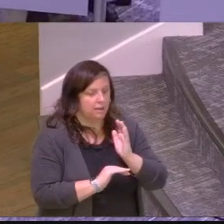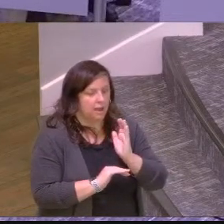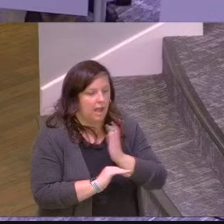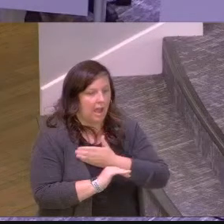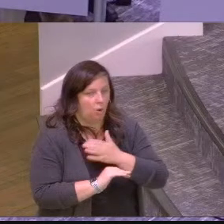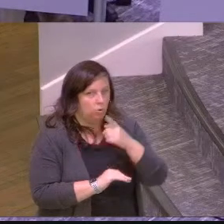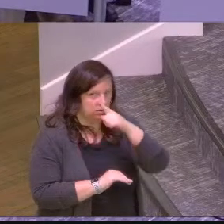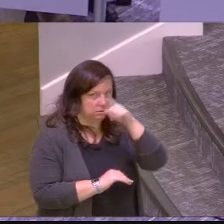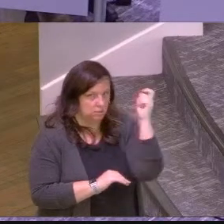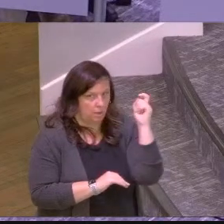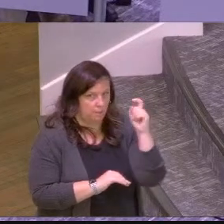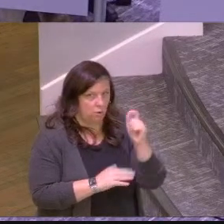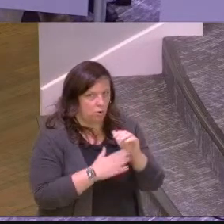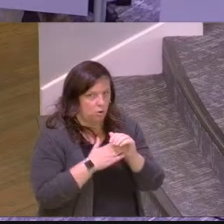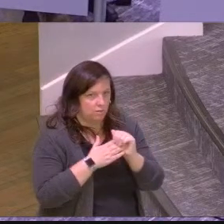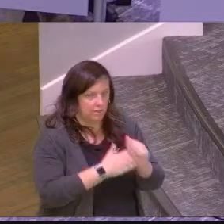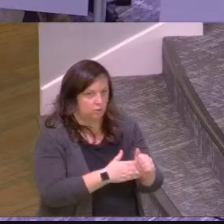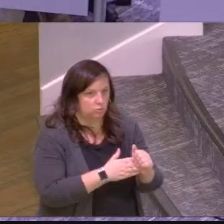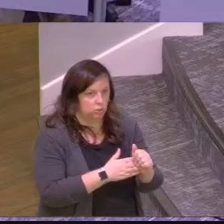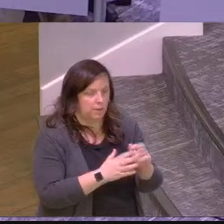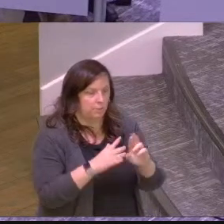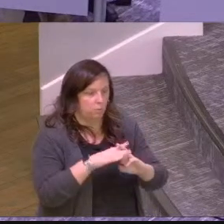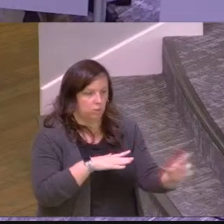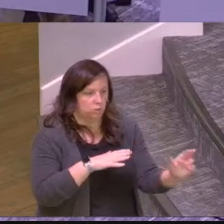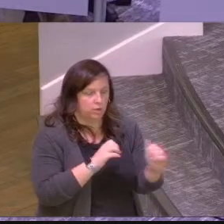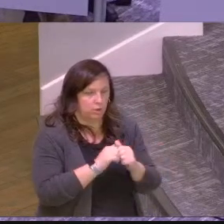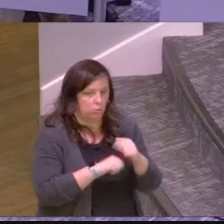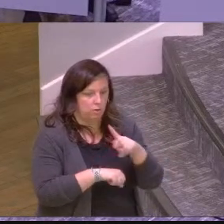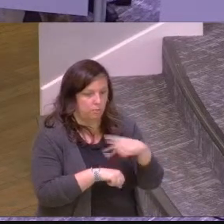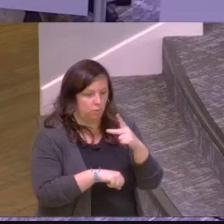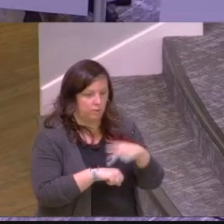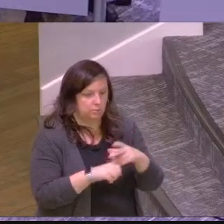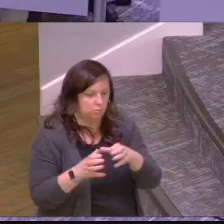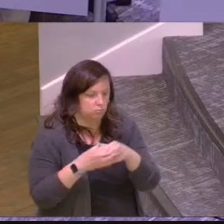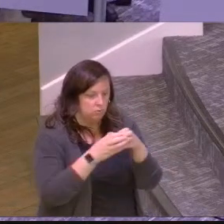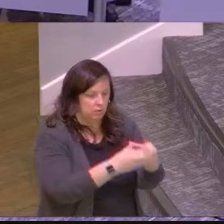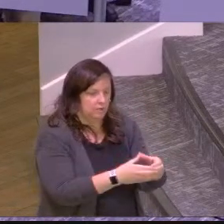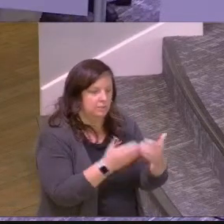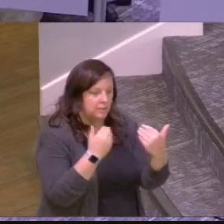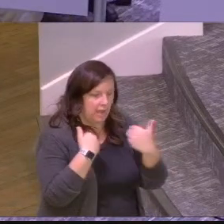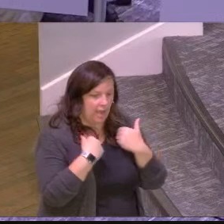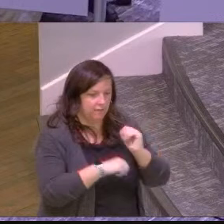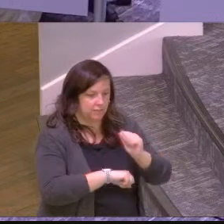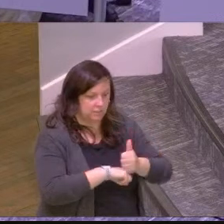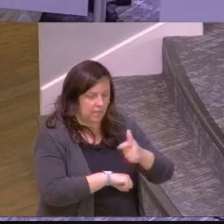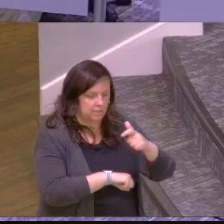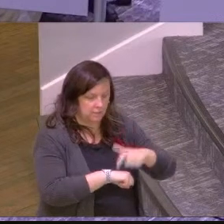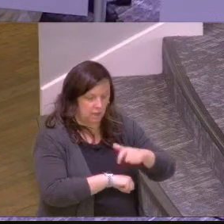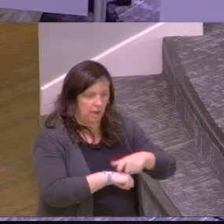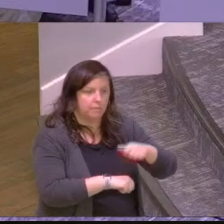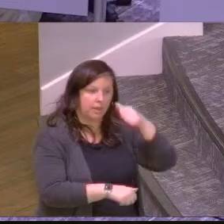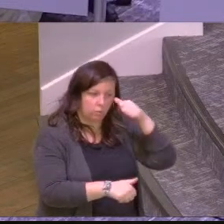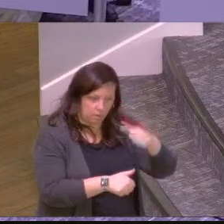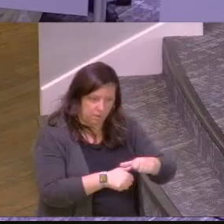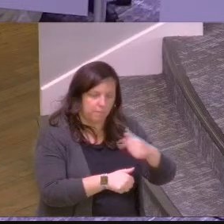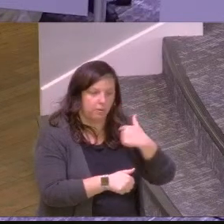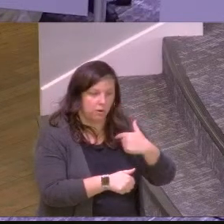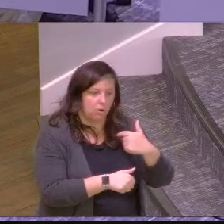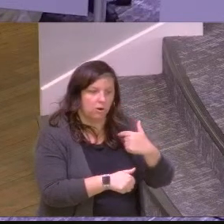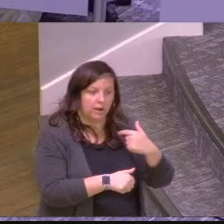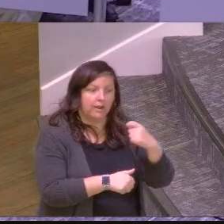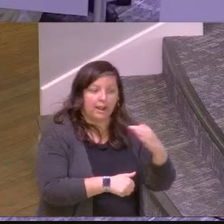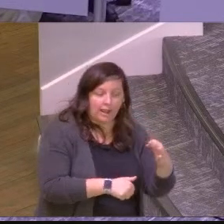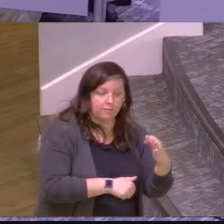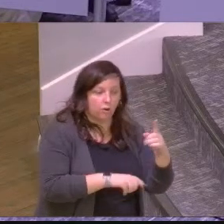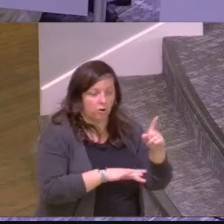with principals to have a block of time to make sure that everyone remembers, at 3 days, this is what we do, at 5 days, this is what we